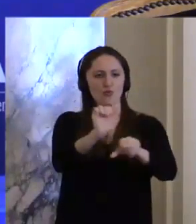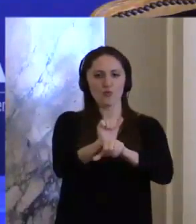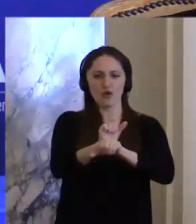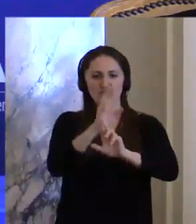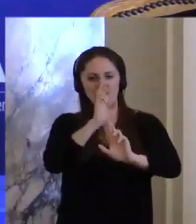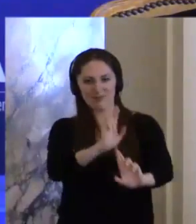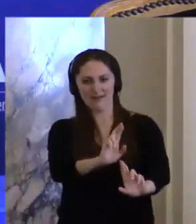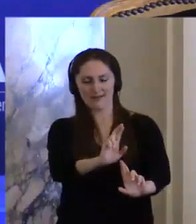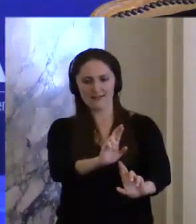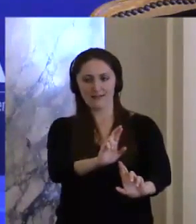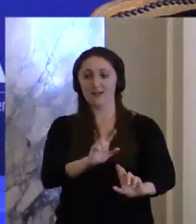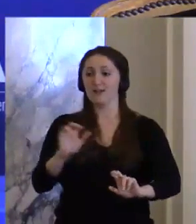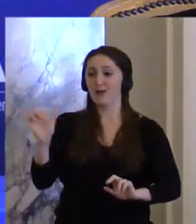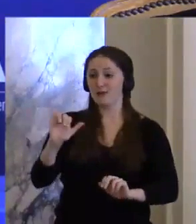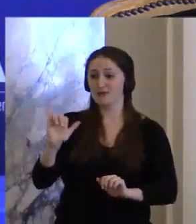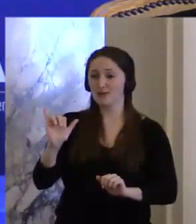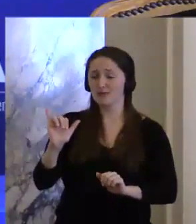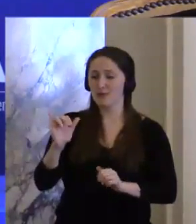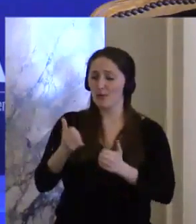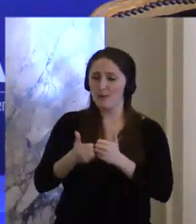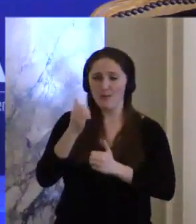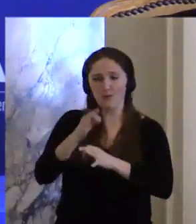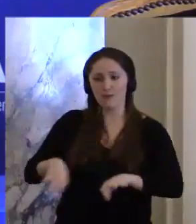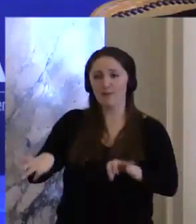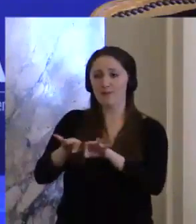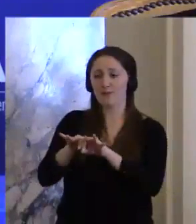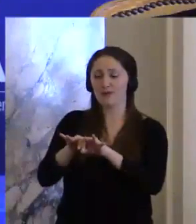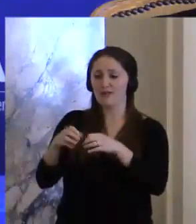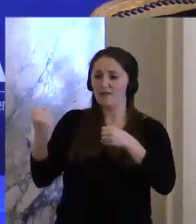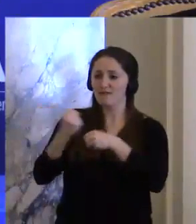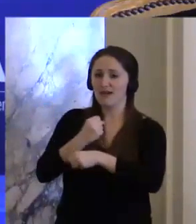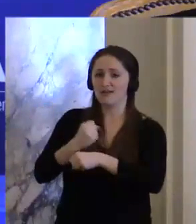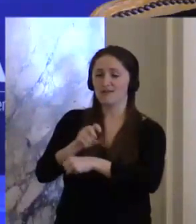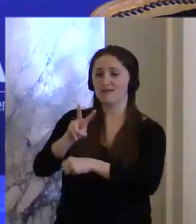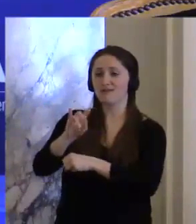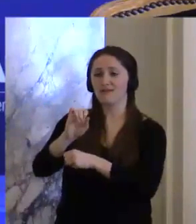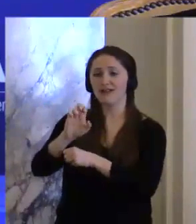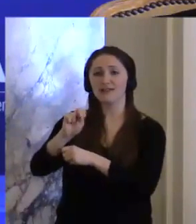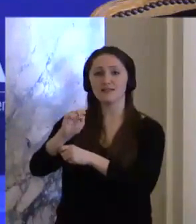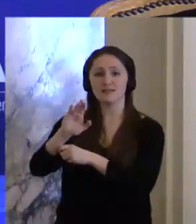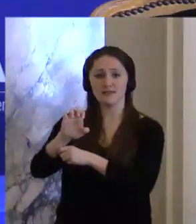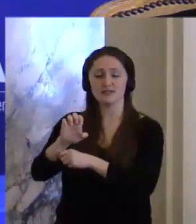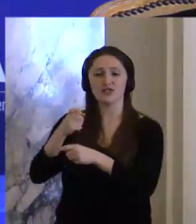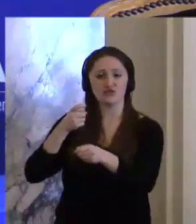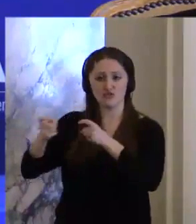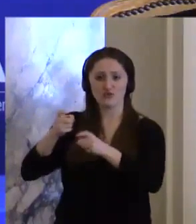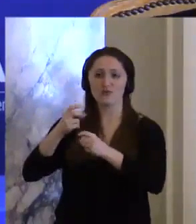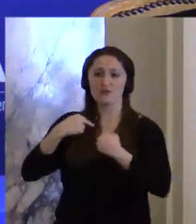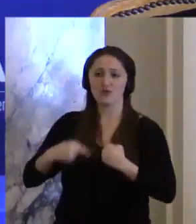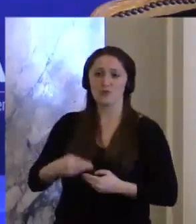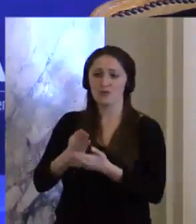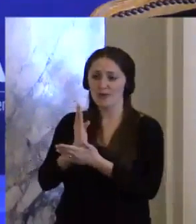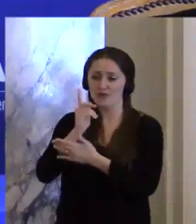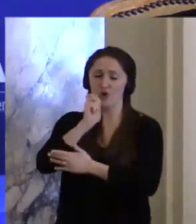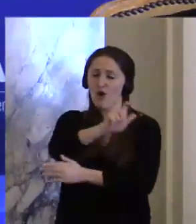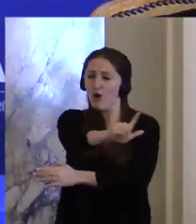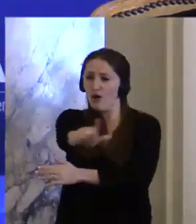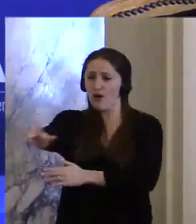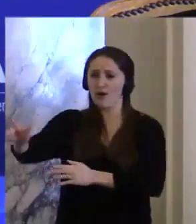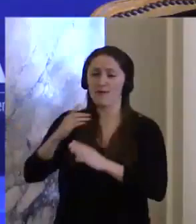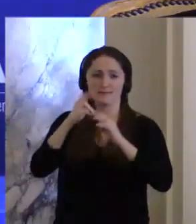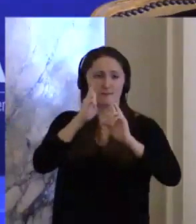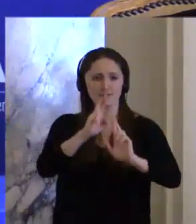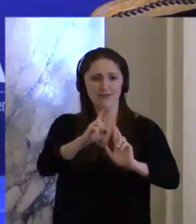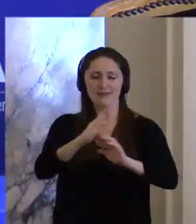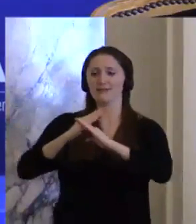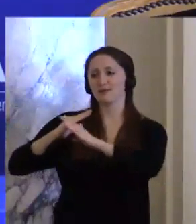above all, that violence is controlled and that the human rights of everybody is respected and protected. Those are